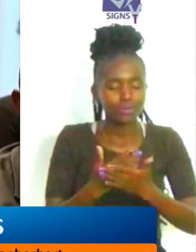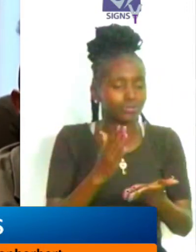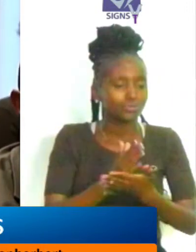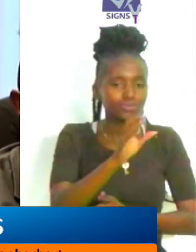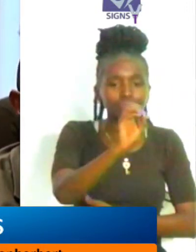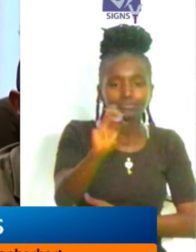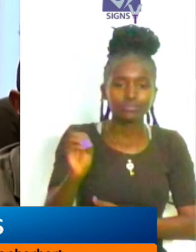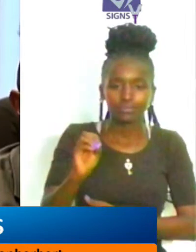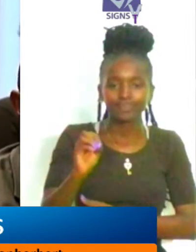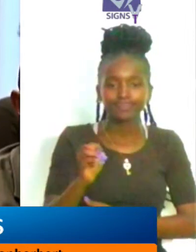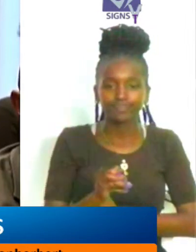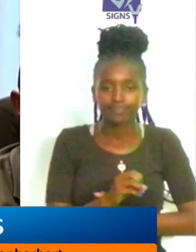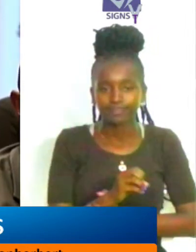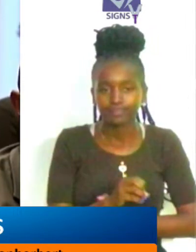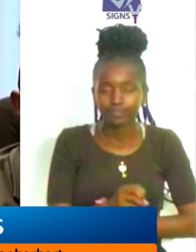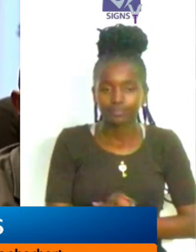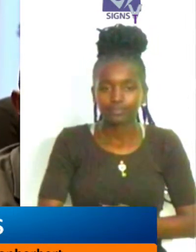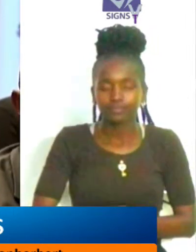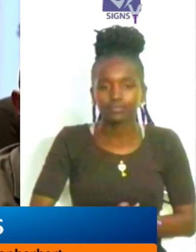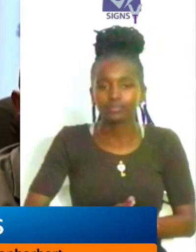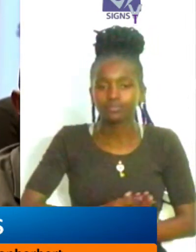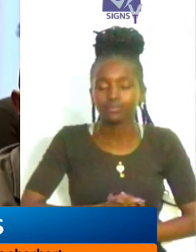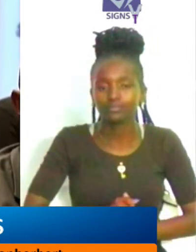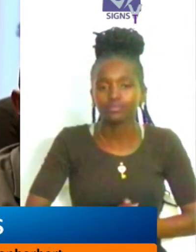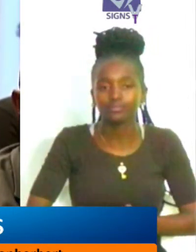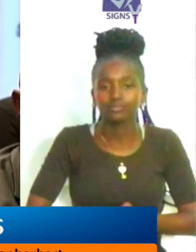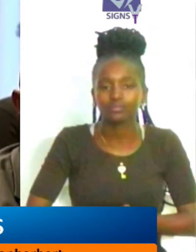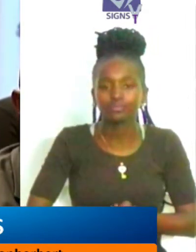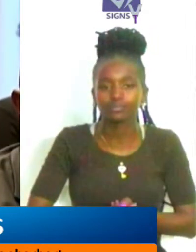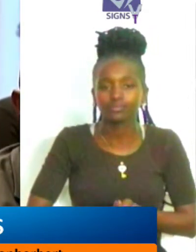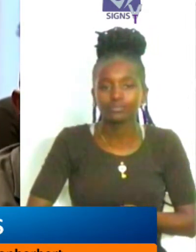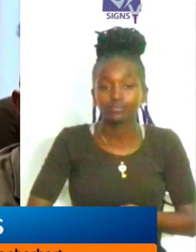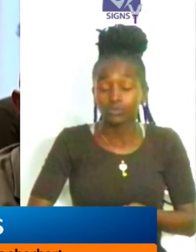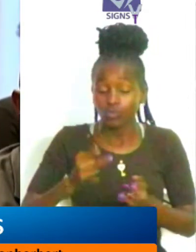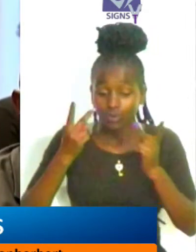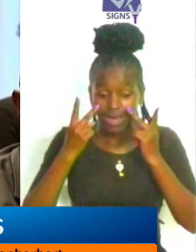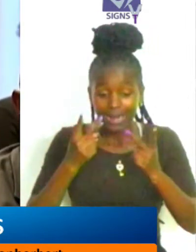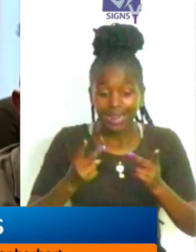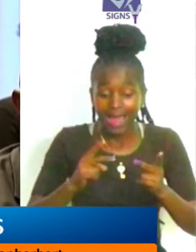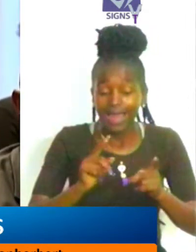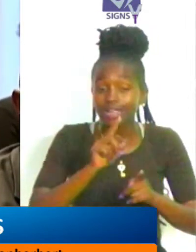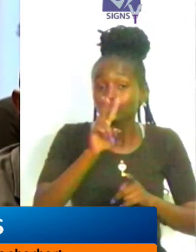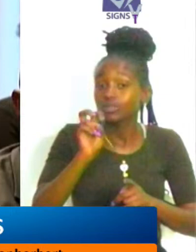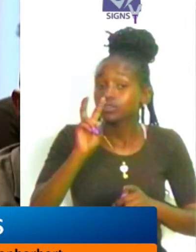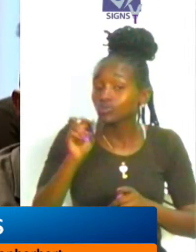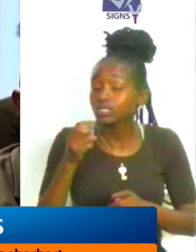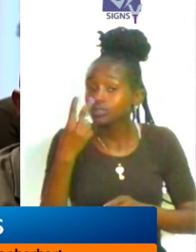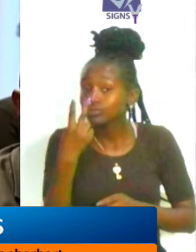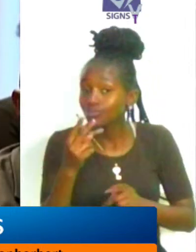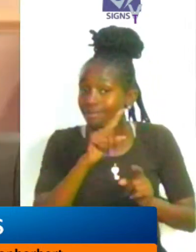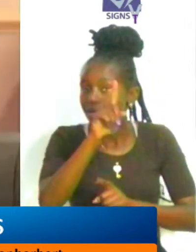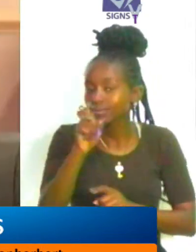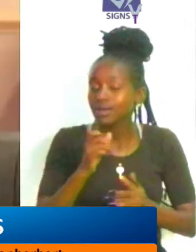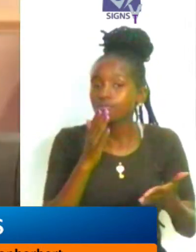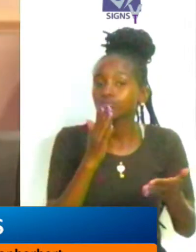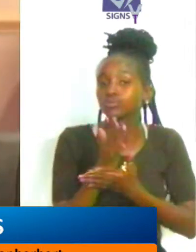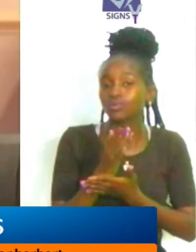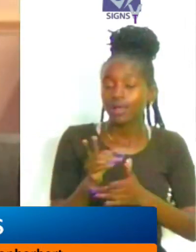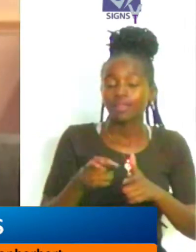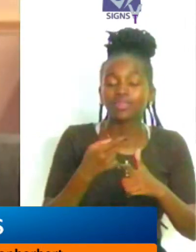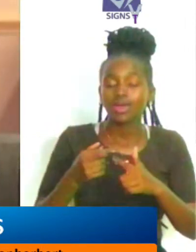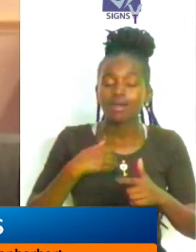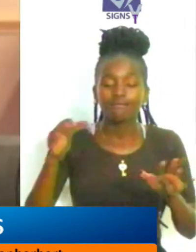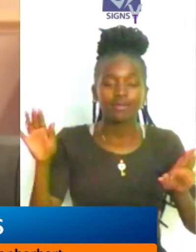2022 KCSE examination was credible, integrity was not compromised. Did it